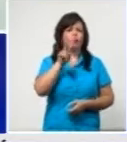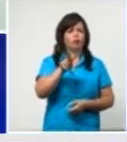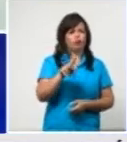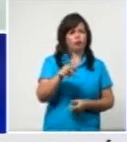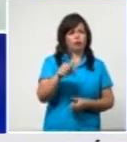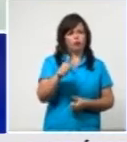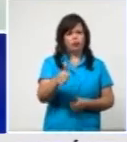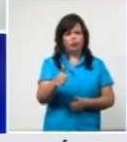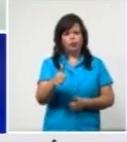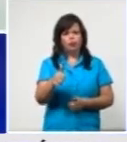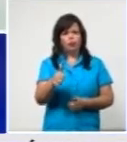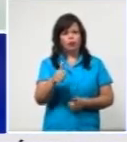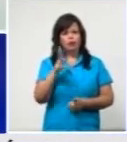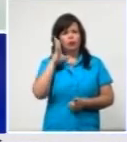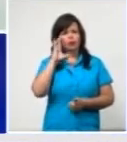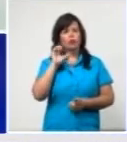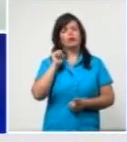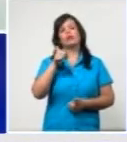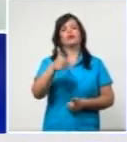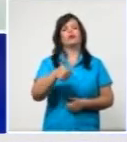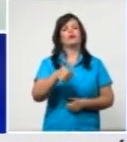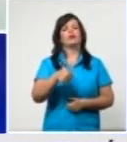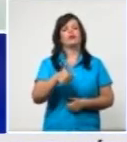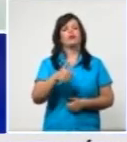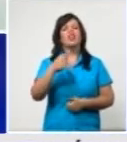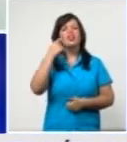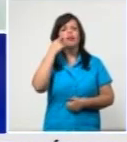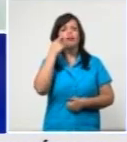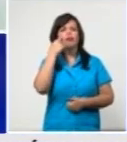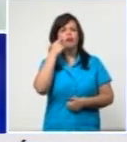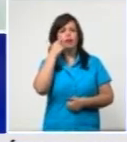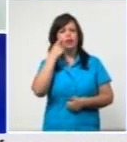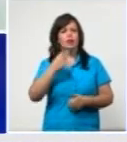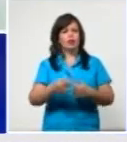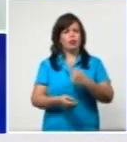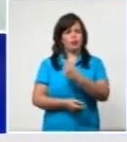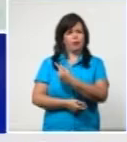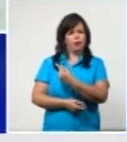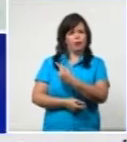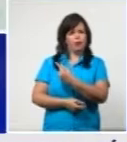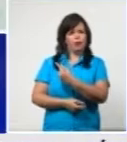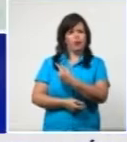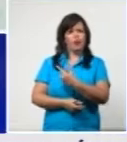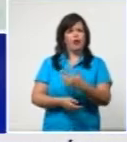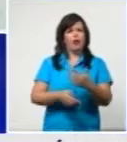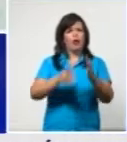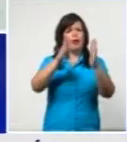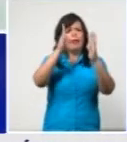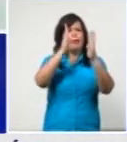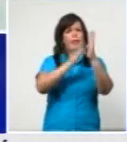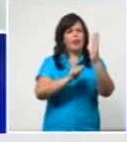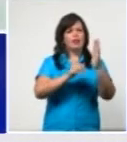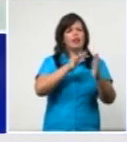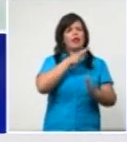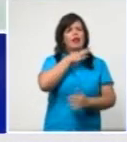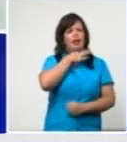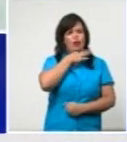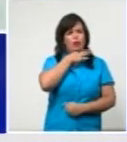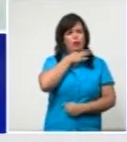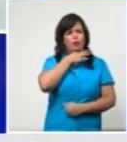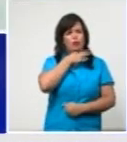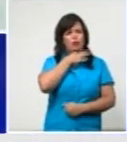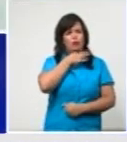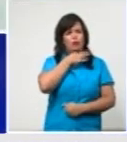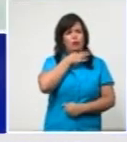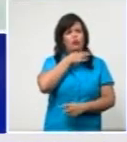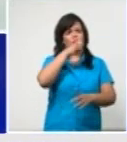750,000. So from January to March, we didn't reach 1 million of cases, of